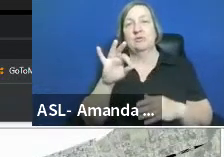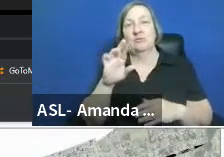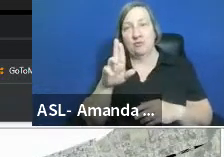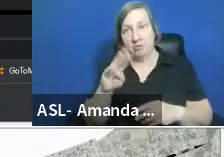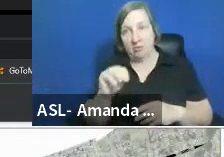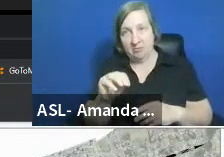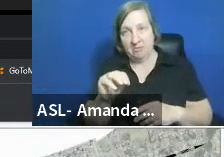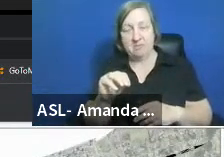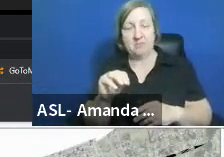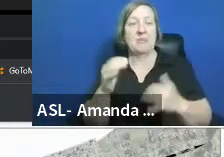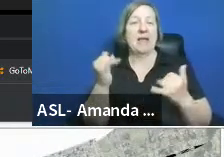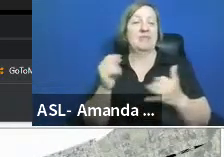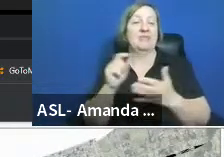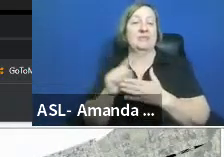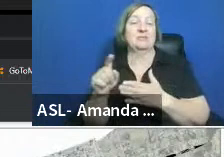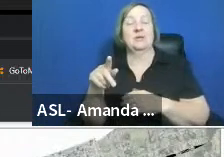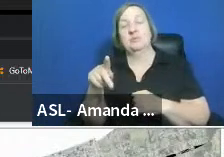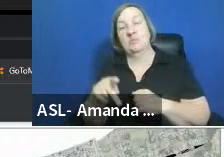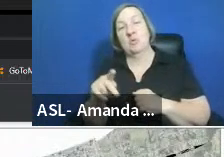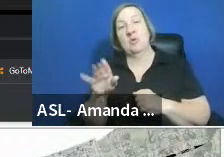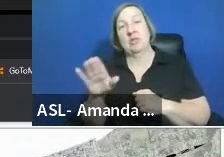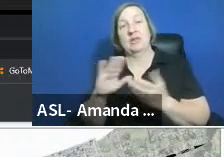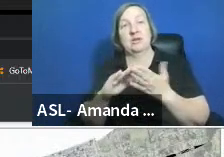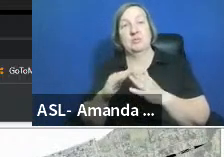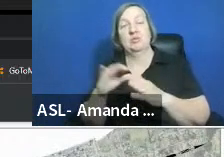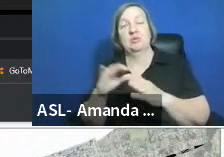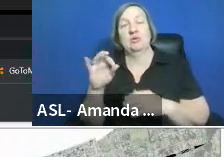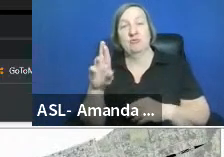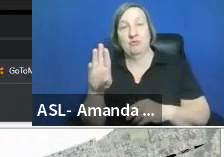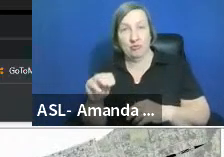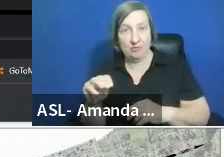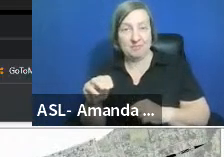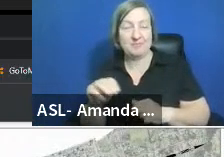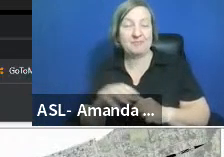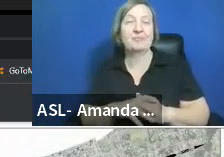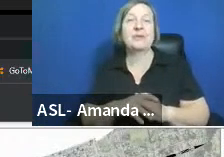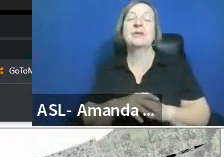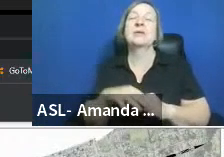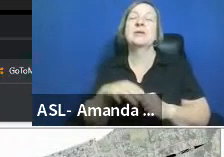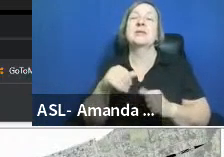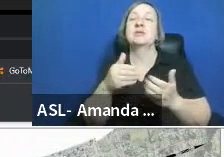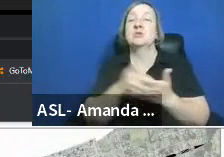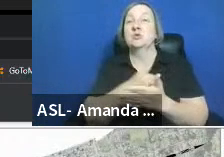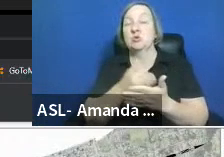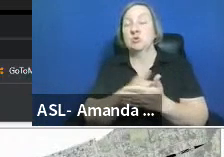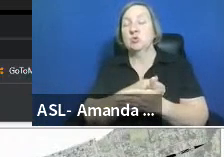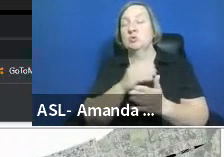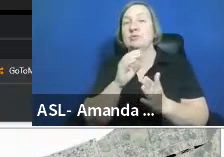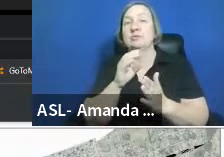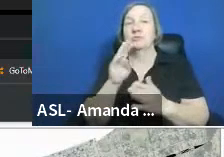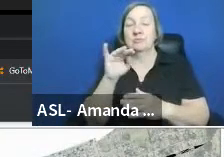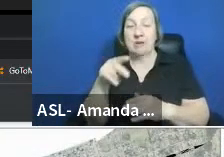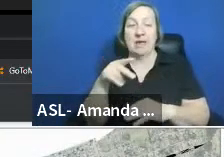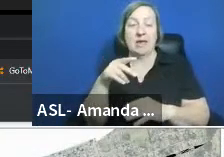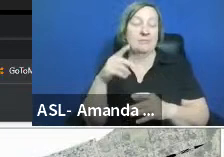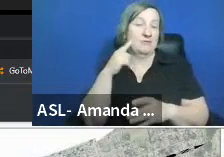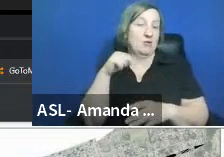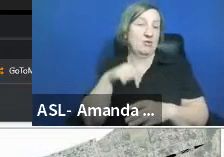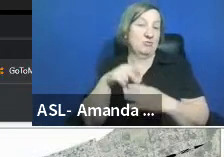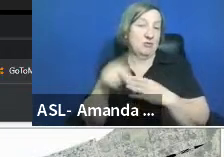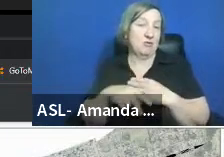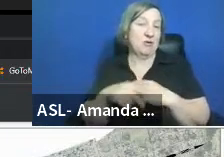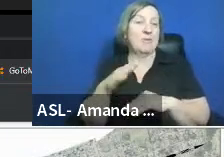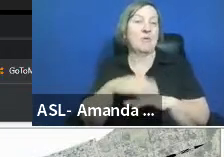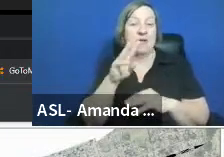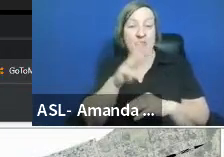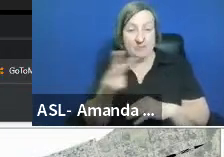and just this week at our Portland Community Forum. So these are new to the program. They're on our website.